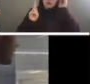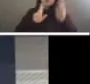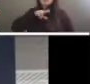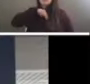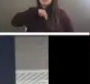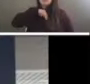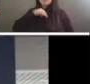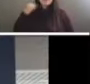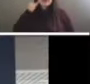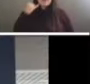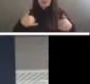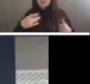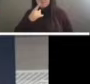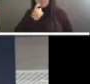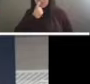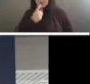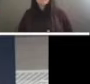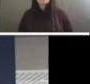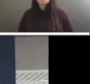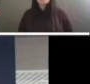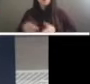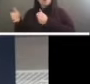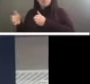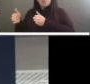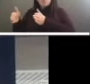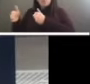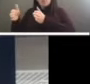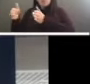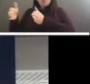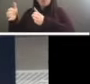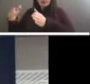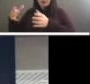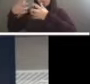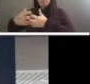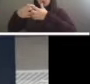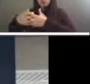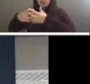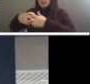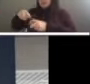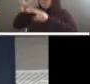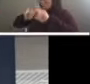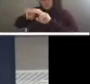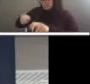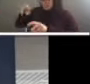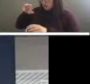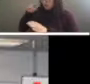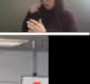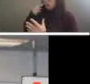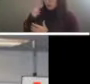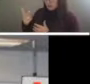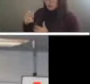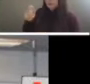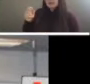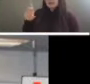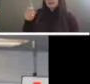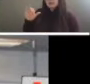The tray will then pass through a machine that can see inside your bag or other items with x-rays. You will then be asked to